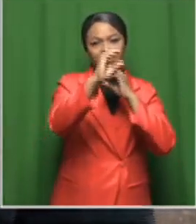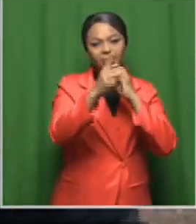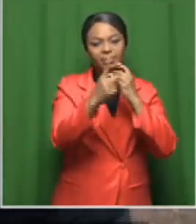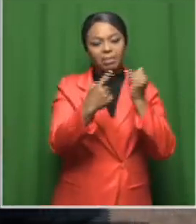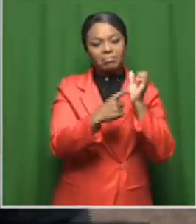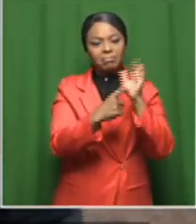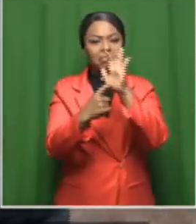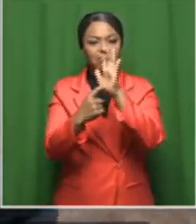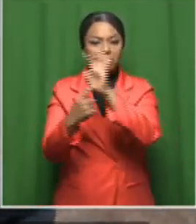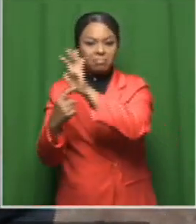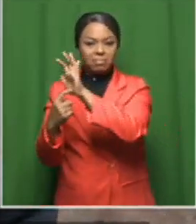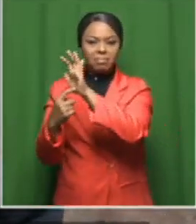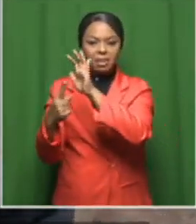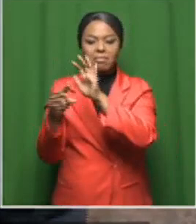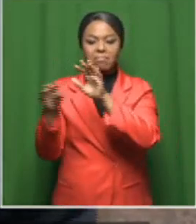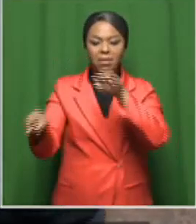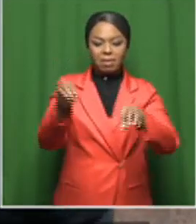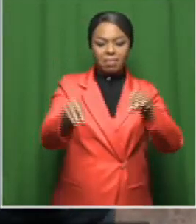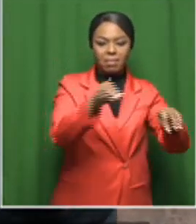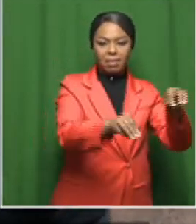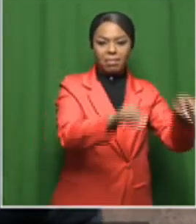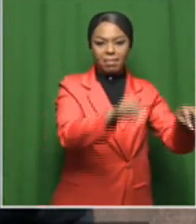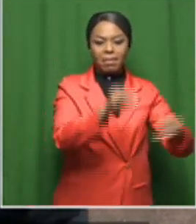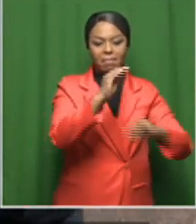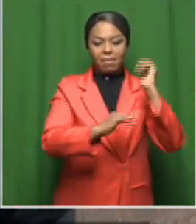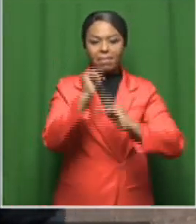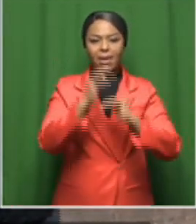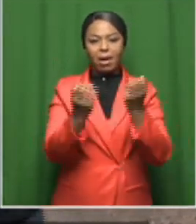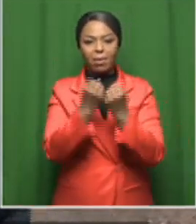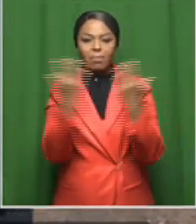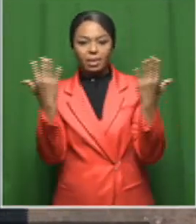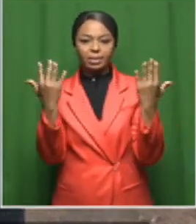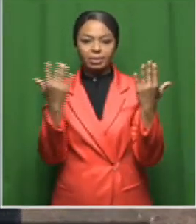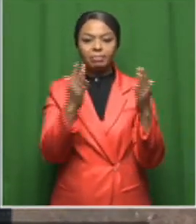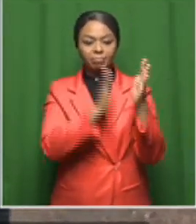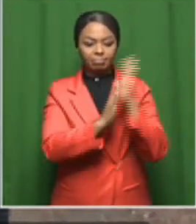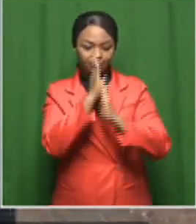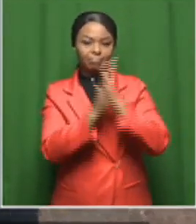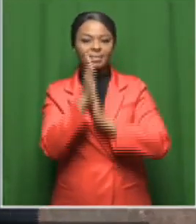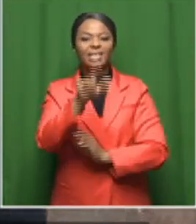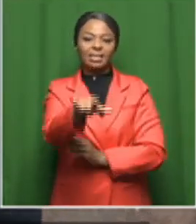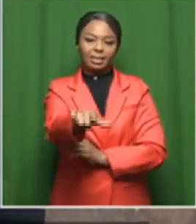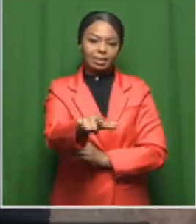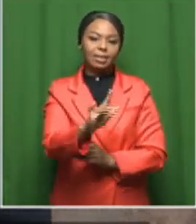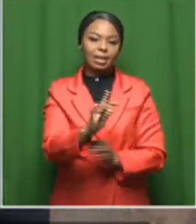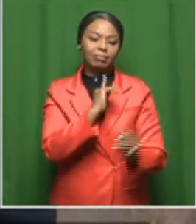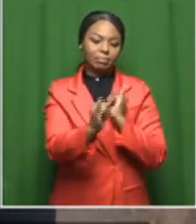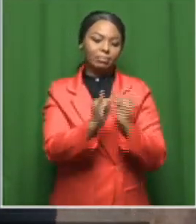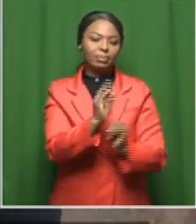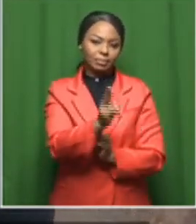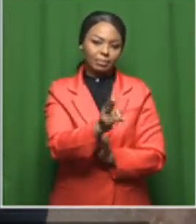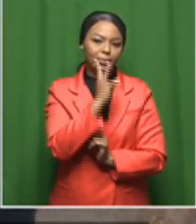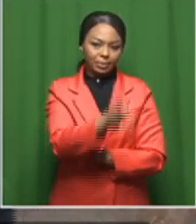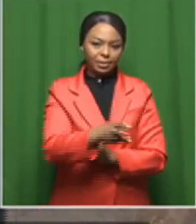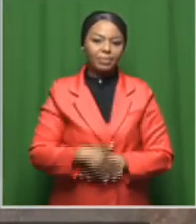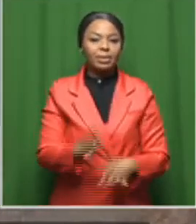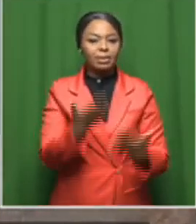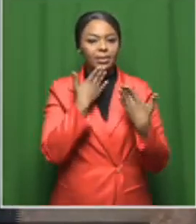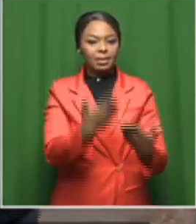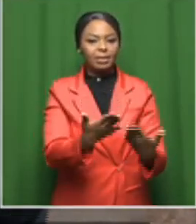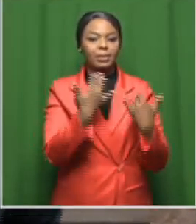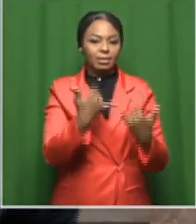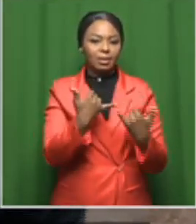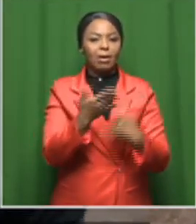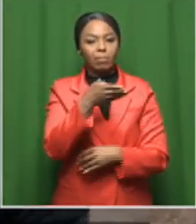come up, but we'll talk about that more in the next hour of the program. Ponso Maraping, thank you. Thank you so much for being with us here on the program. Of course, Ponso